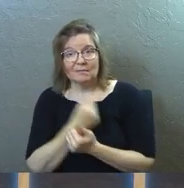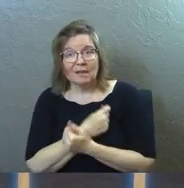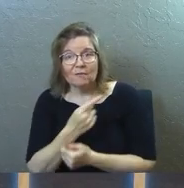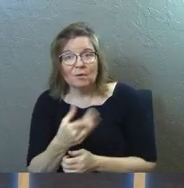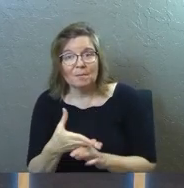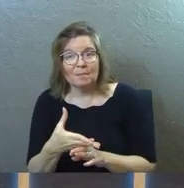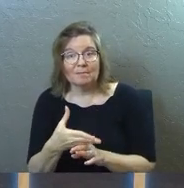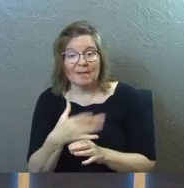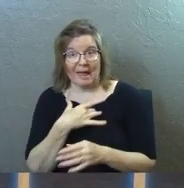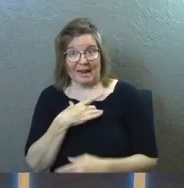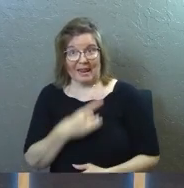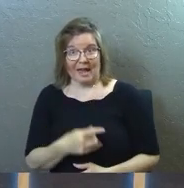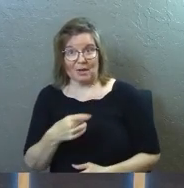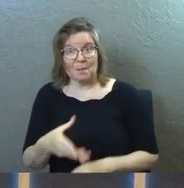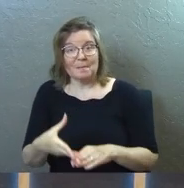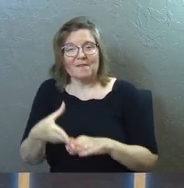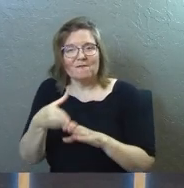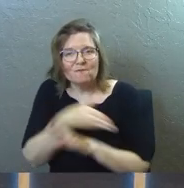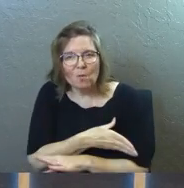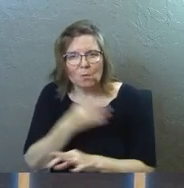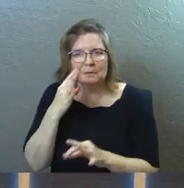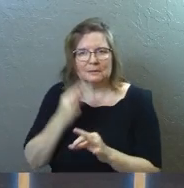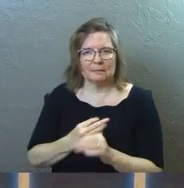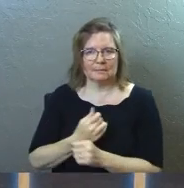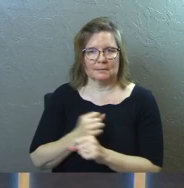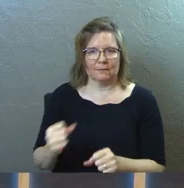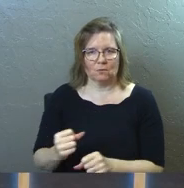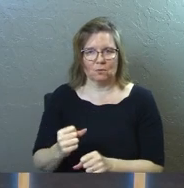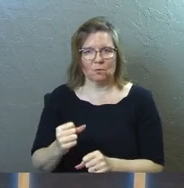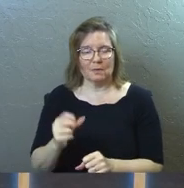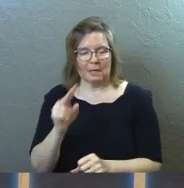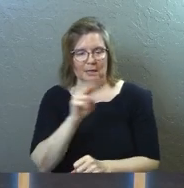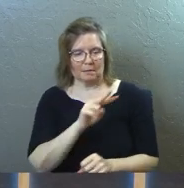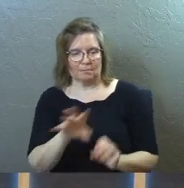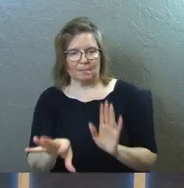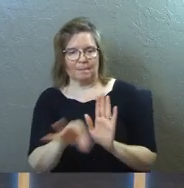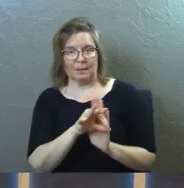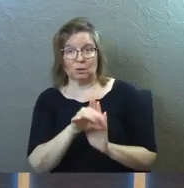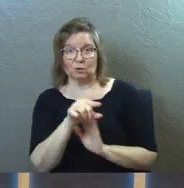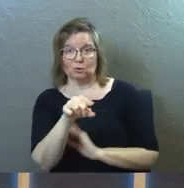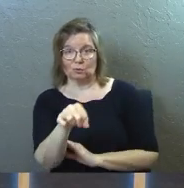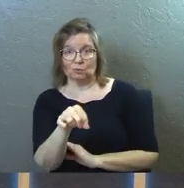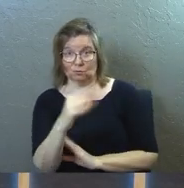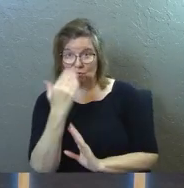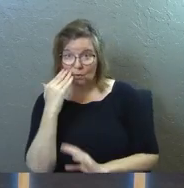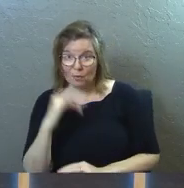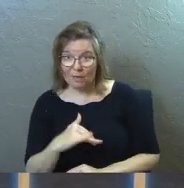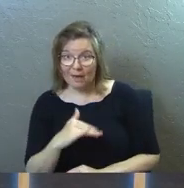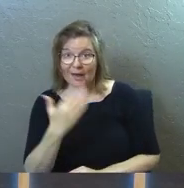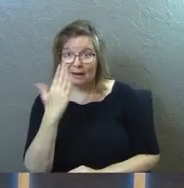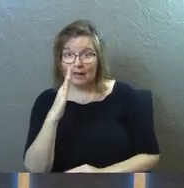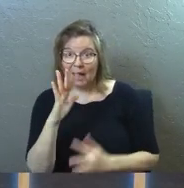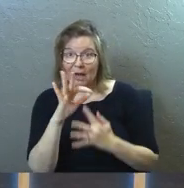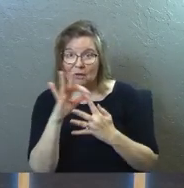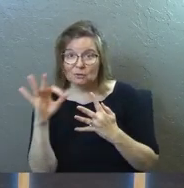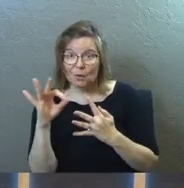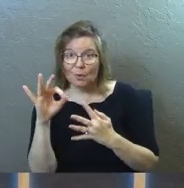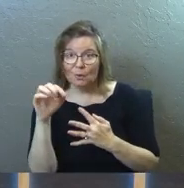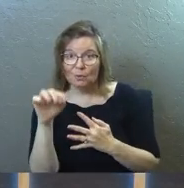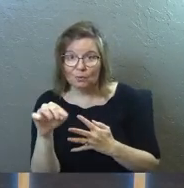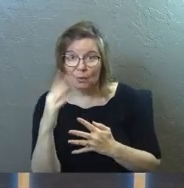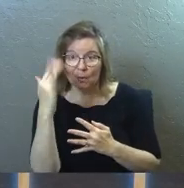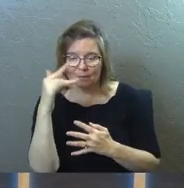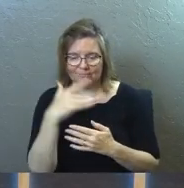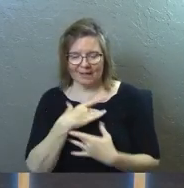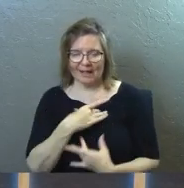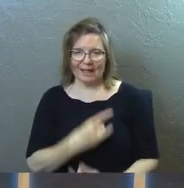before he saved you. God chose you. Did you know that? God chose you because he likes